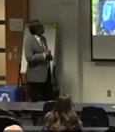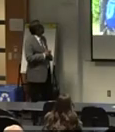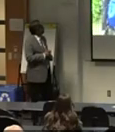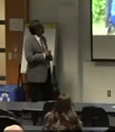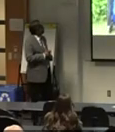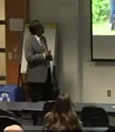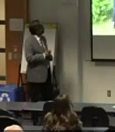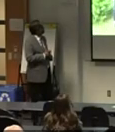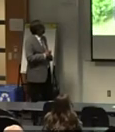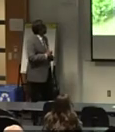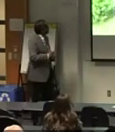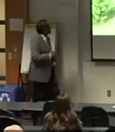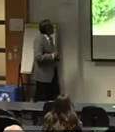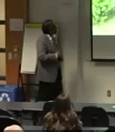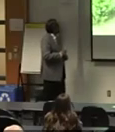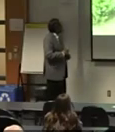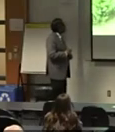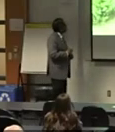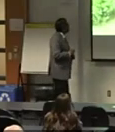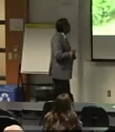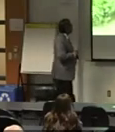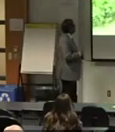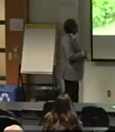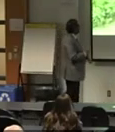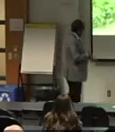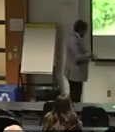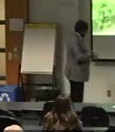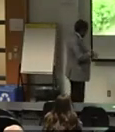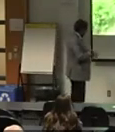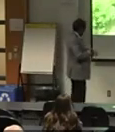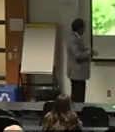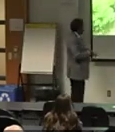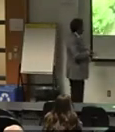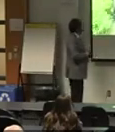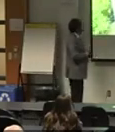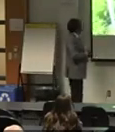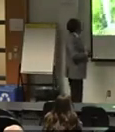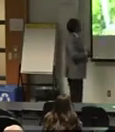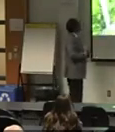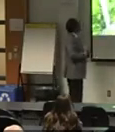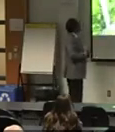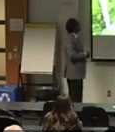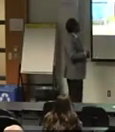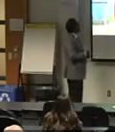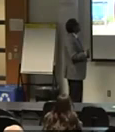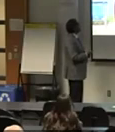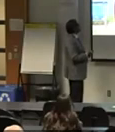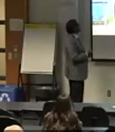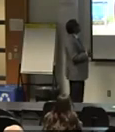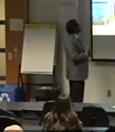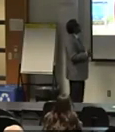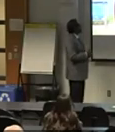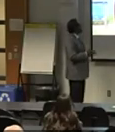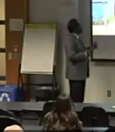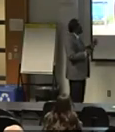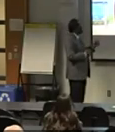whole trail without leaving space, but look at that. Not this top. So